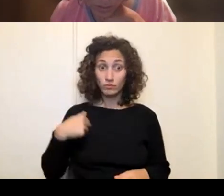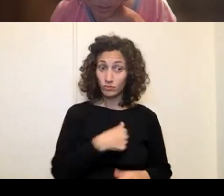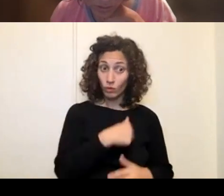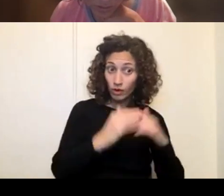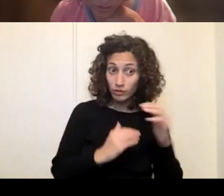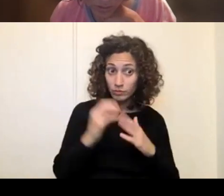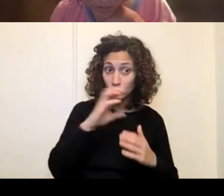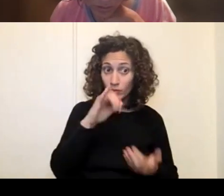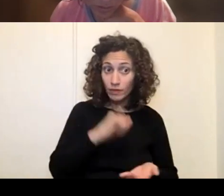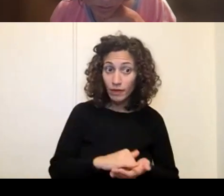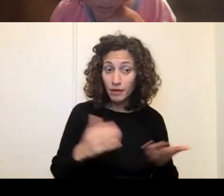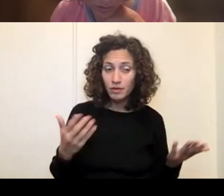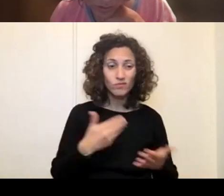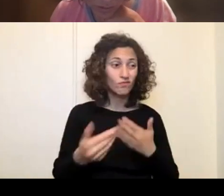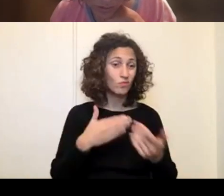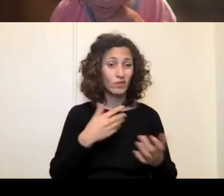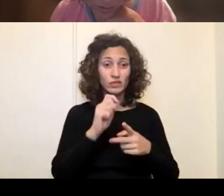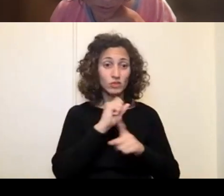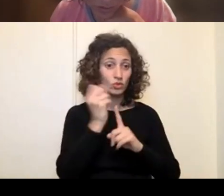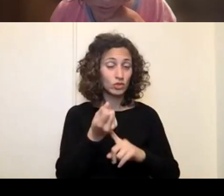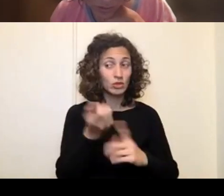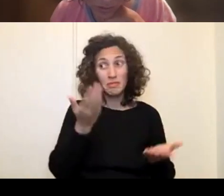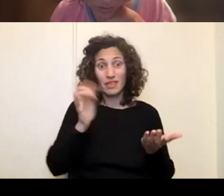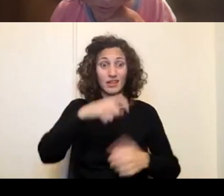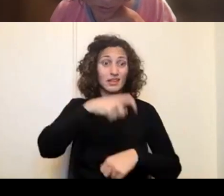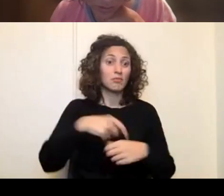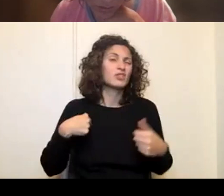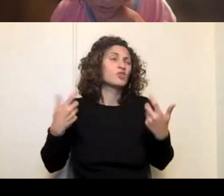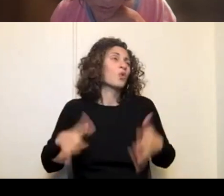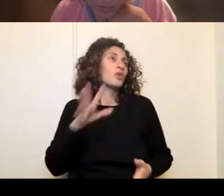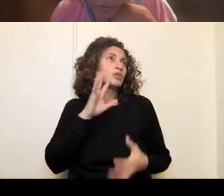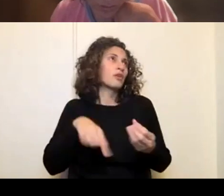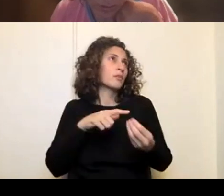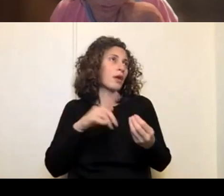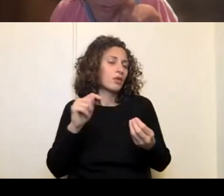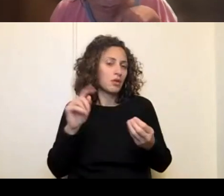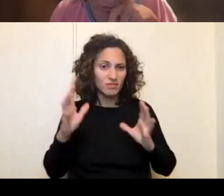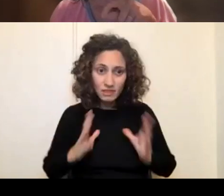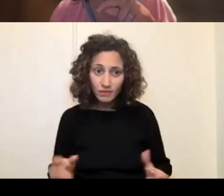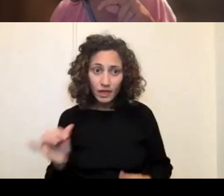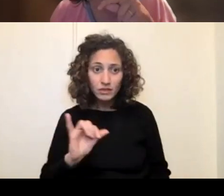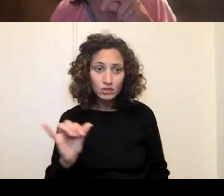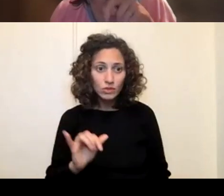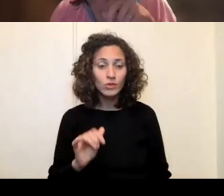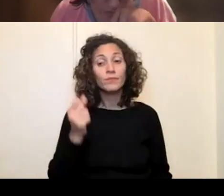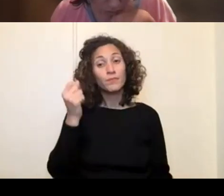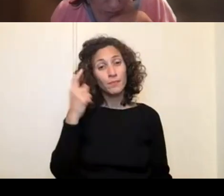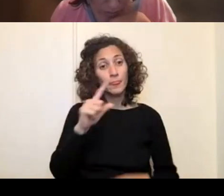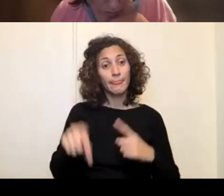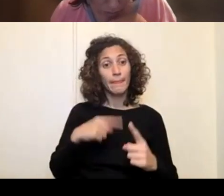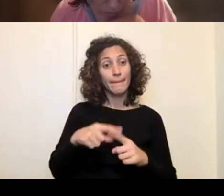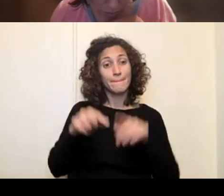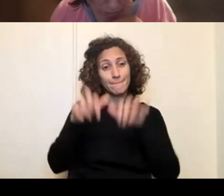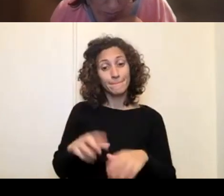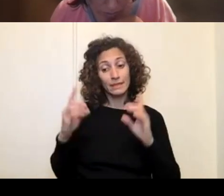scenario it may be? Because maybe we don't want to talk about it at that time, and that's fine too. But when we do things like dating profiles,